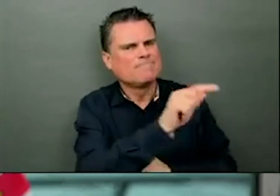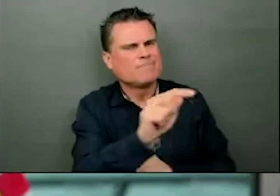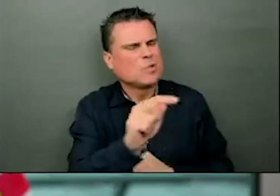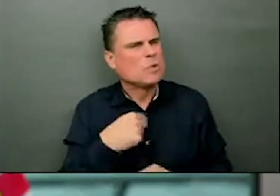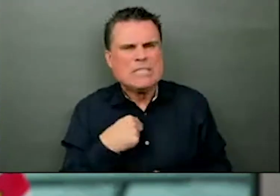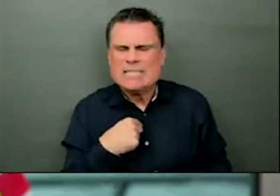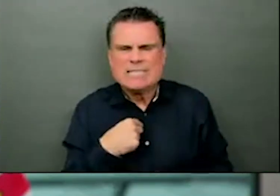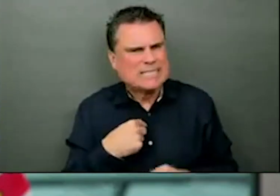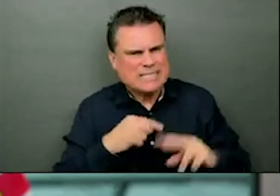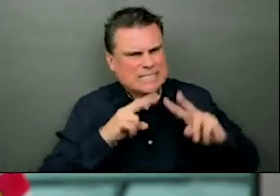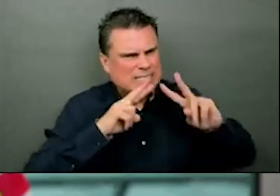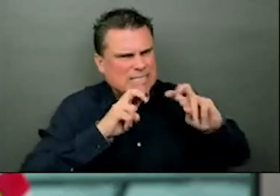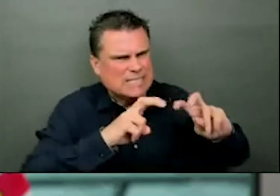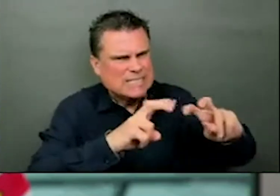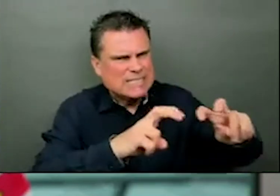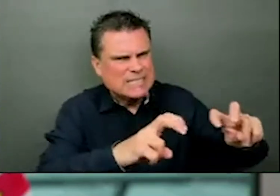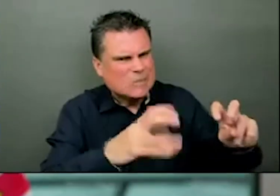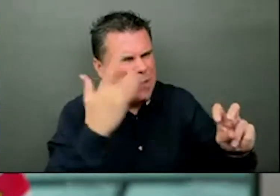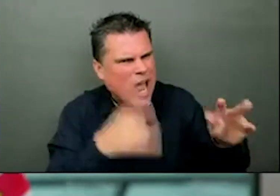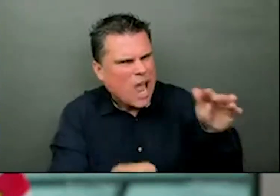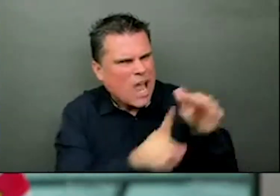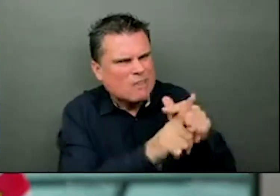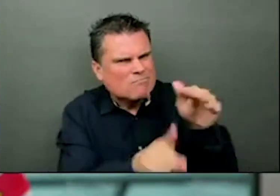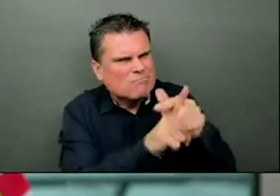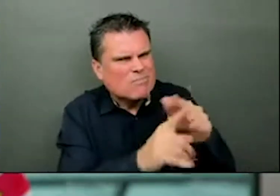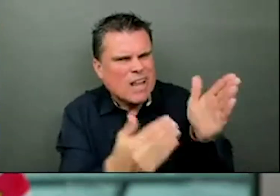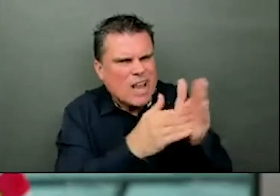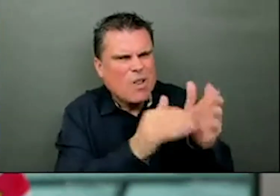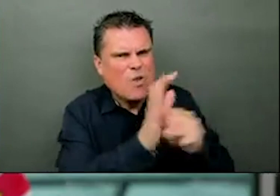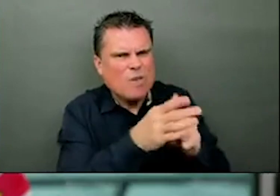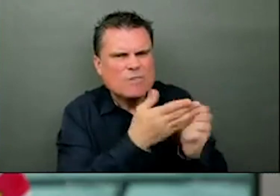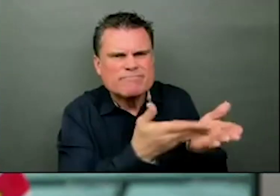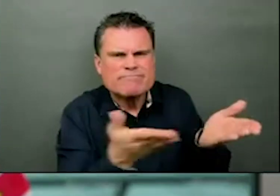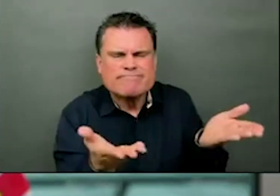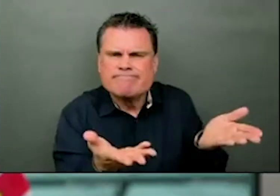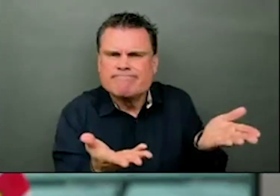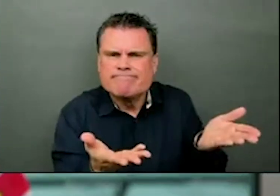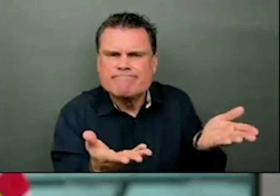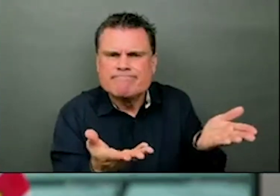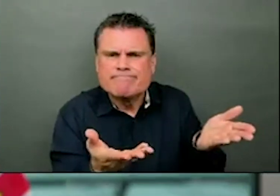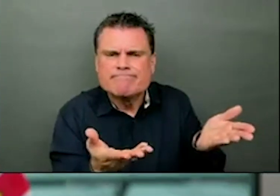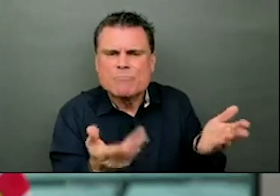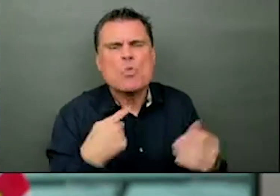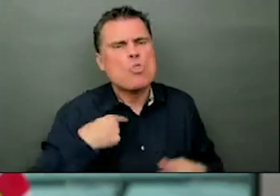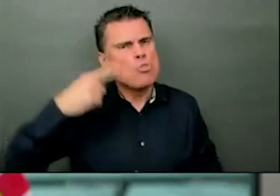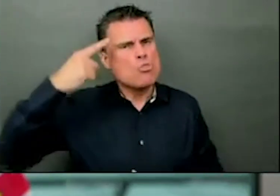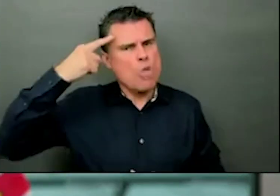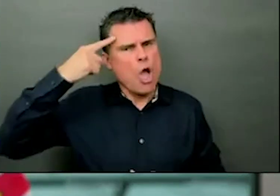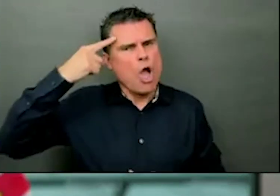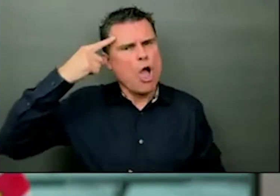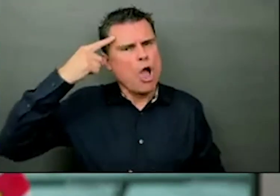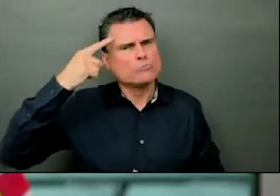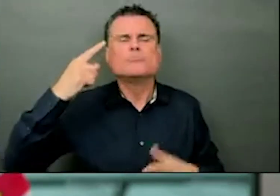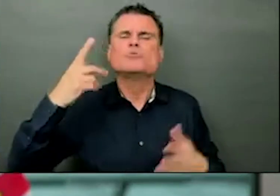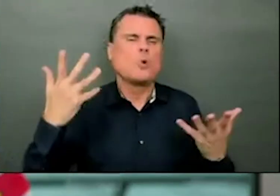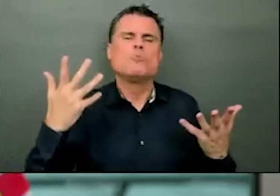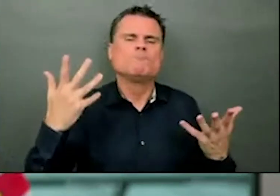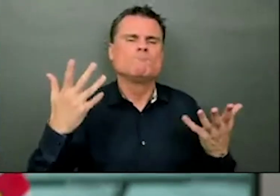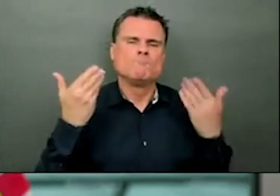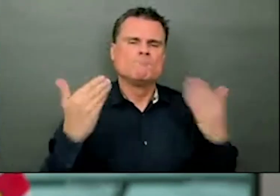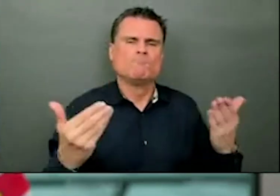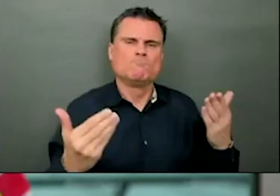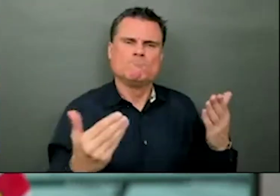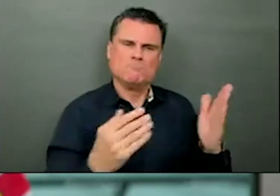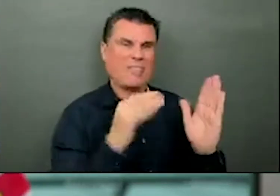those interactions that meant that the measures that we thought were working were no longer good enough to